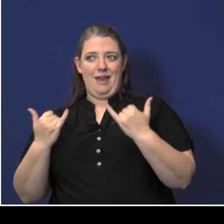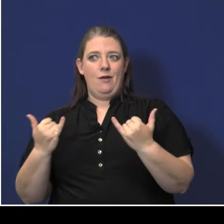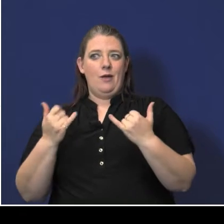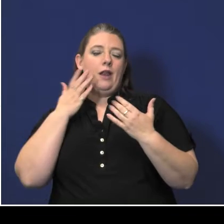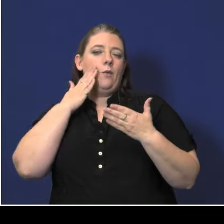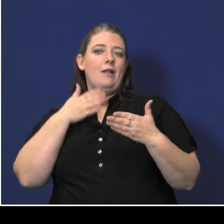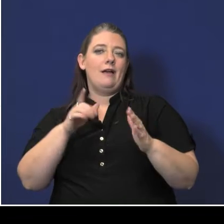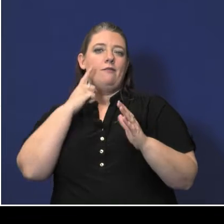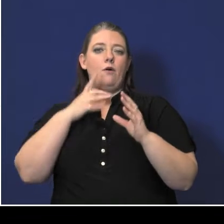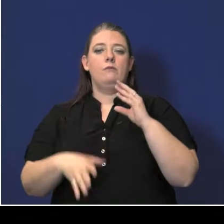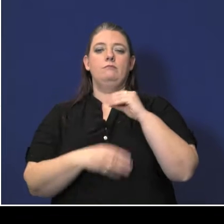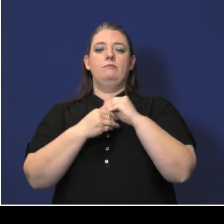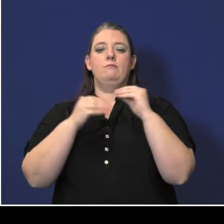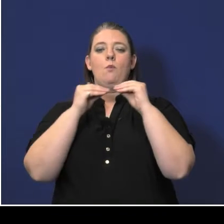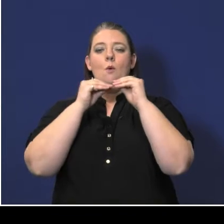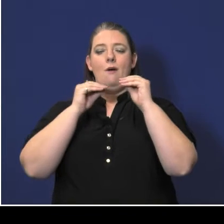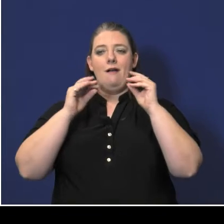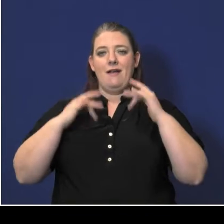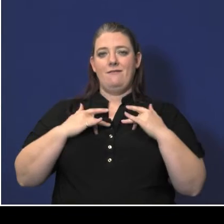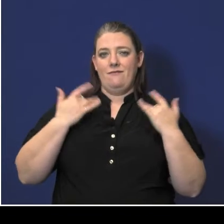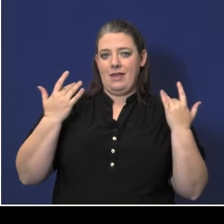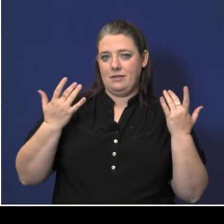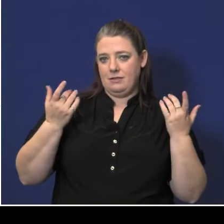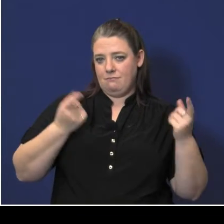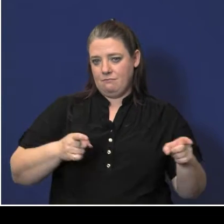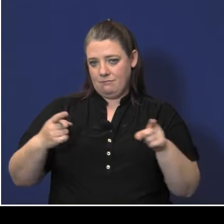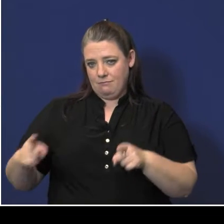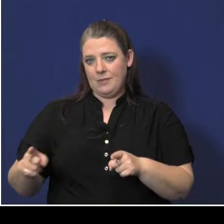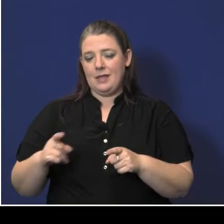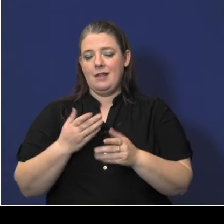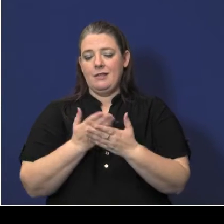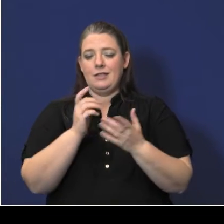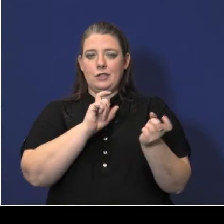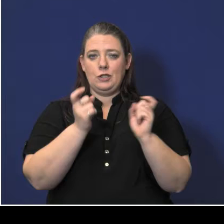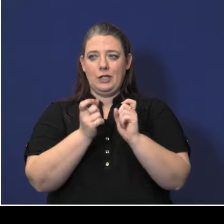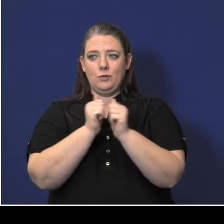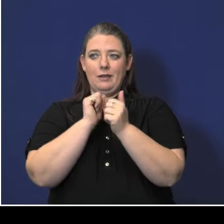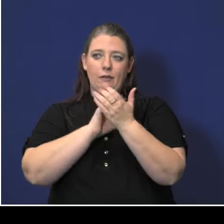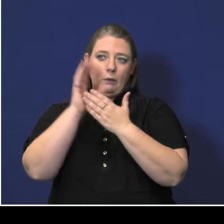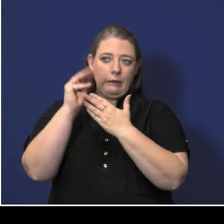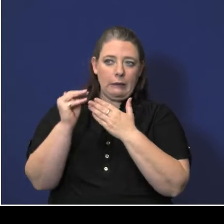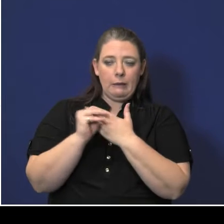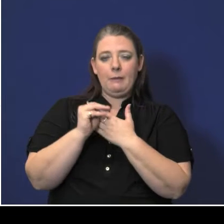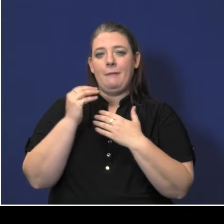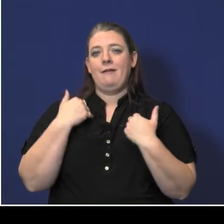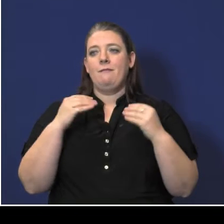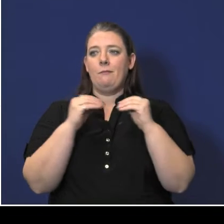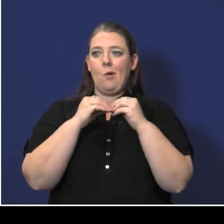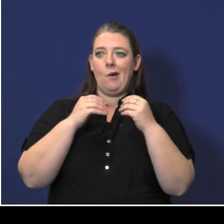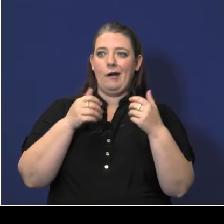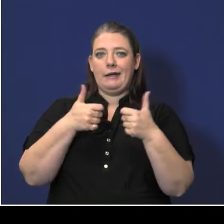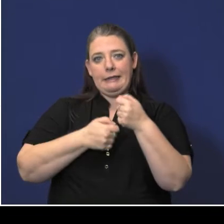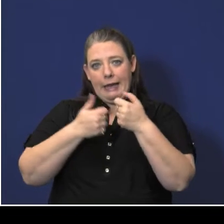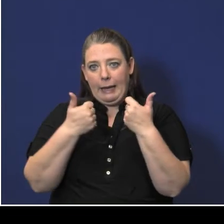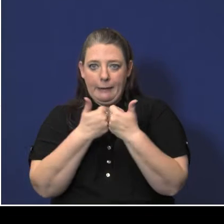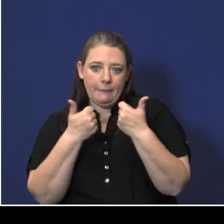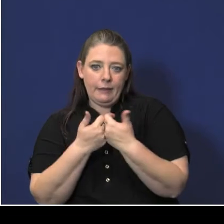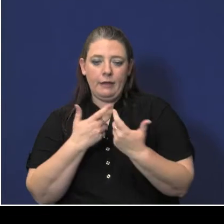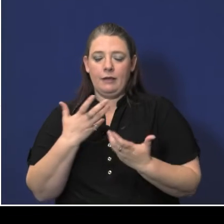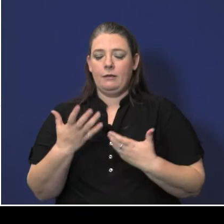for additional events as things change with the curriculum, and there's more gaming, and there's immersive